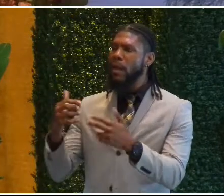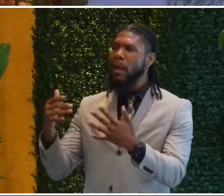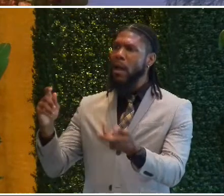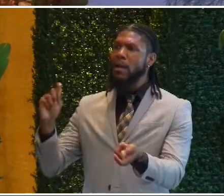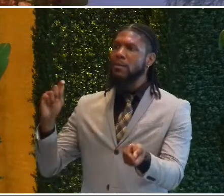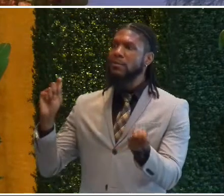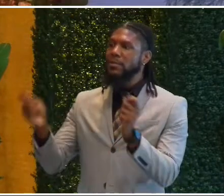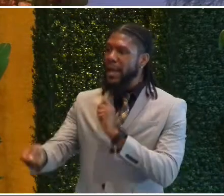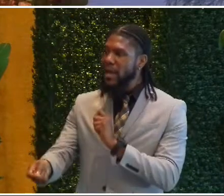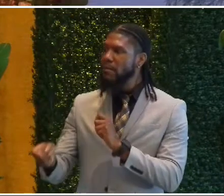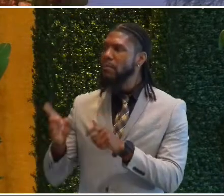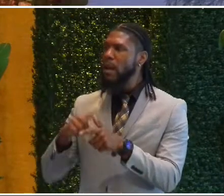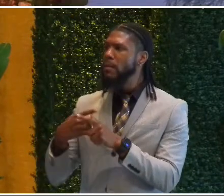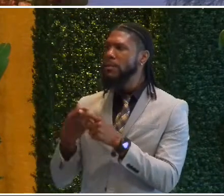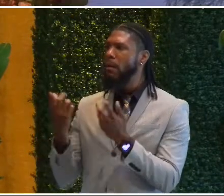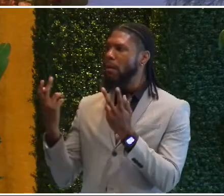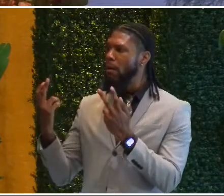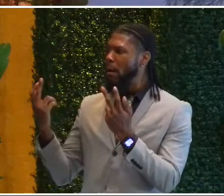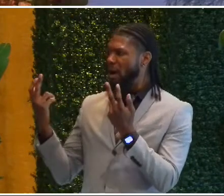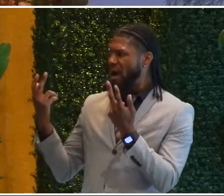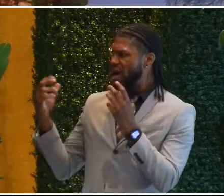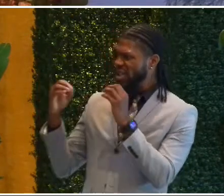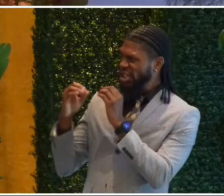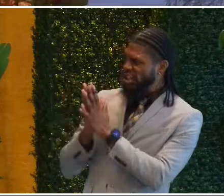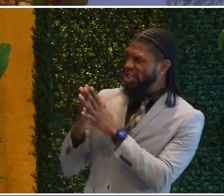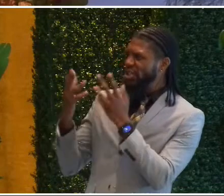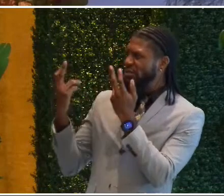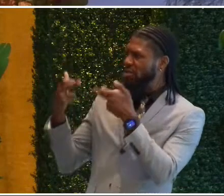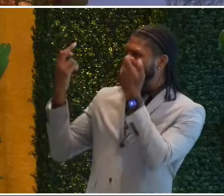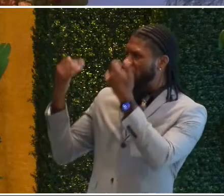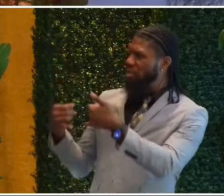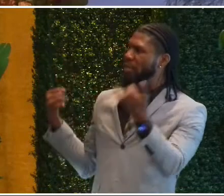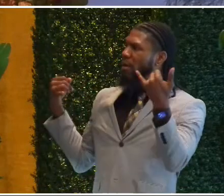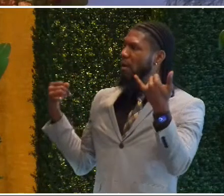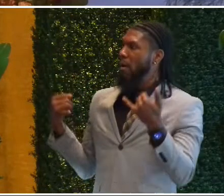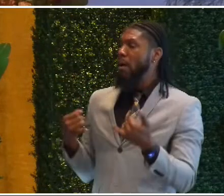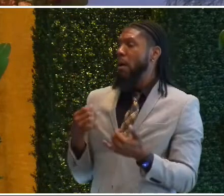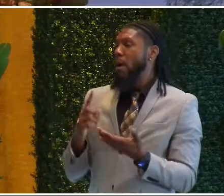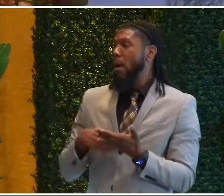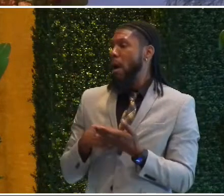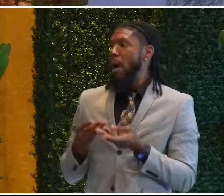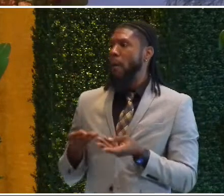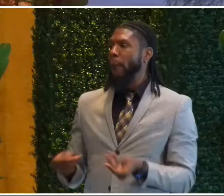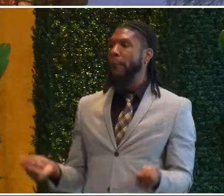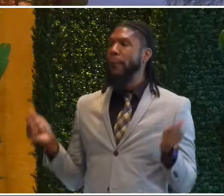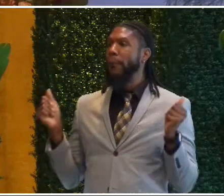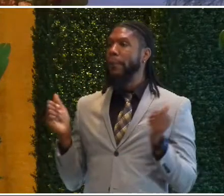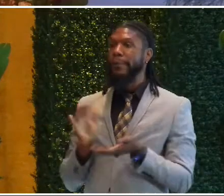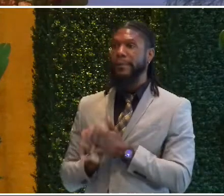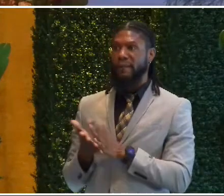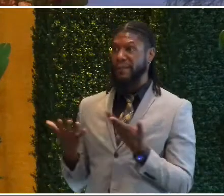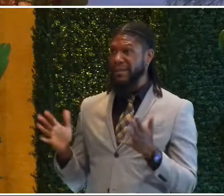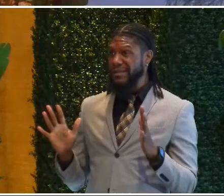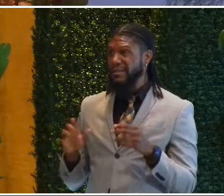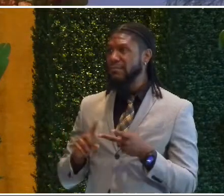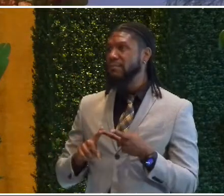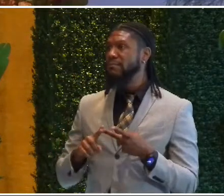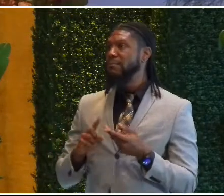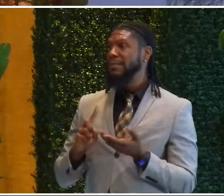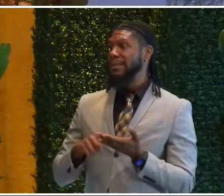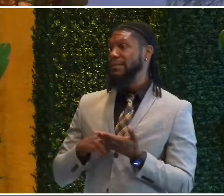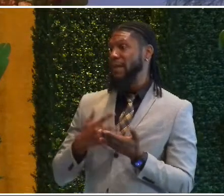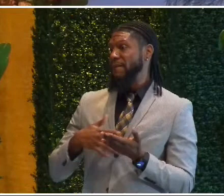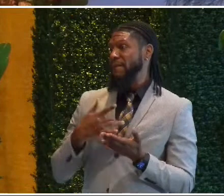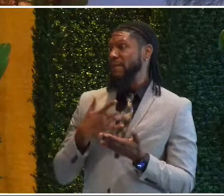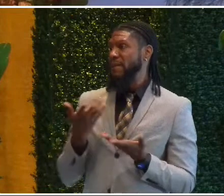with you no more. And some of it can be envy. Some of it is feelings of